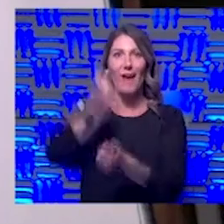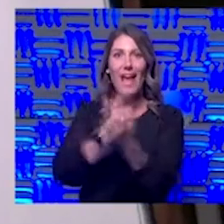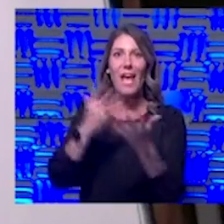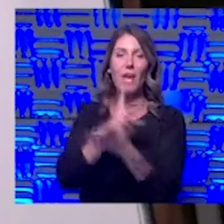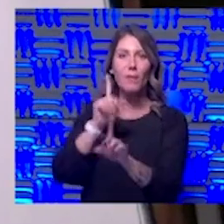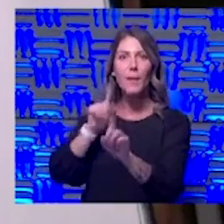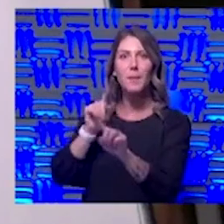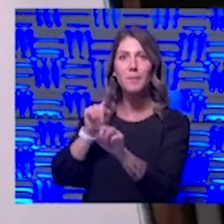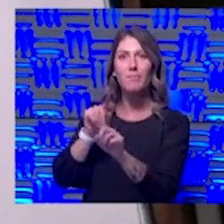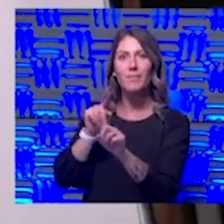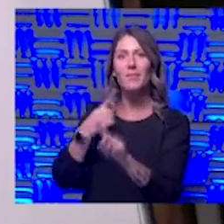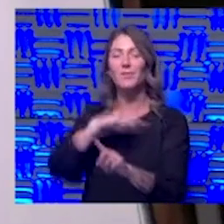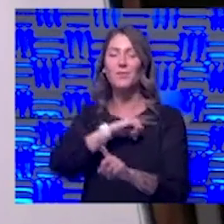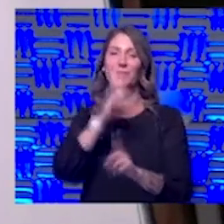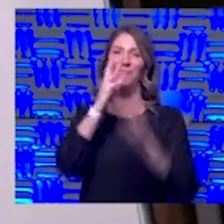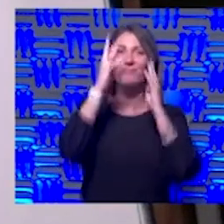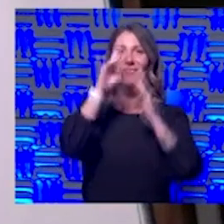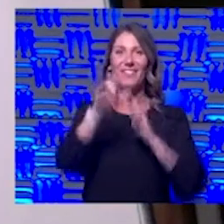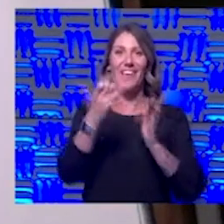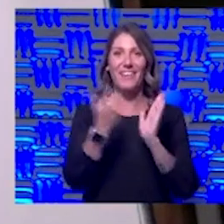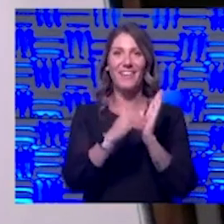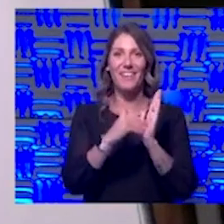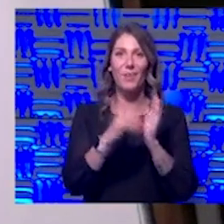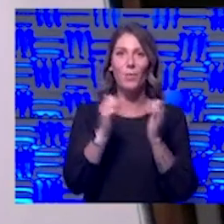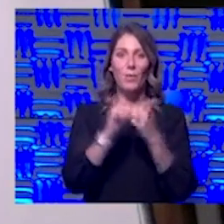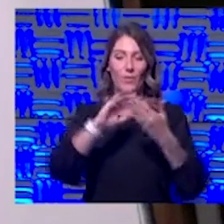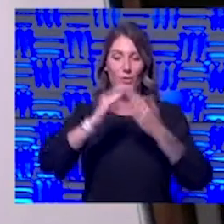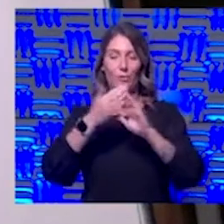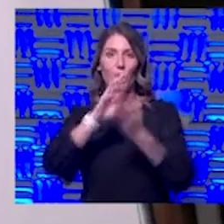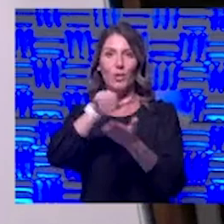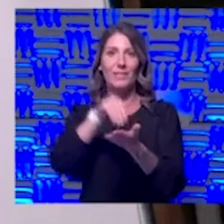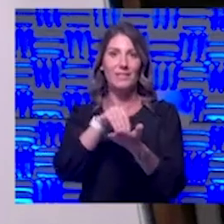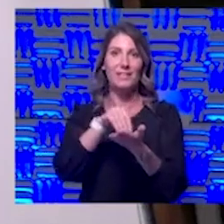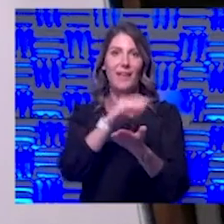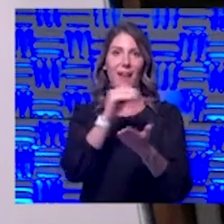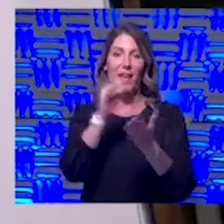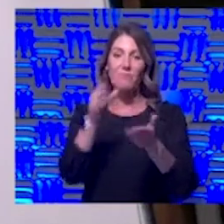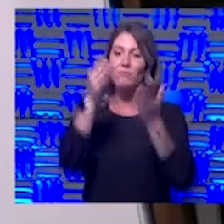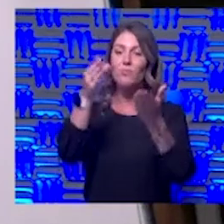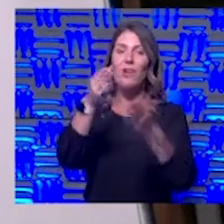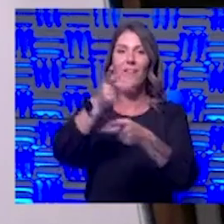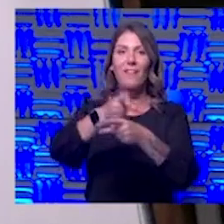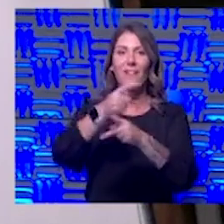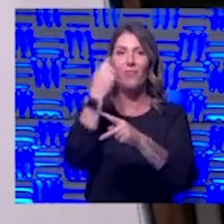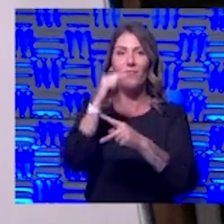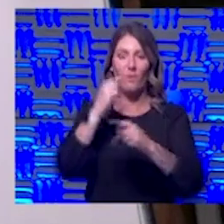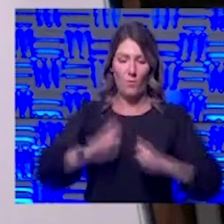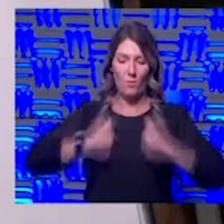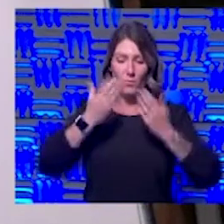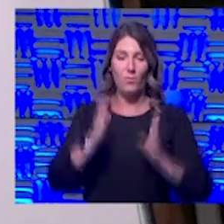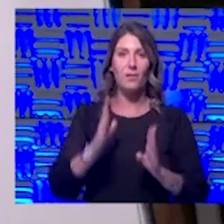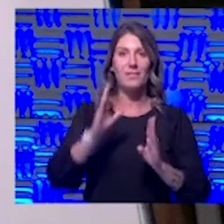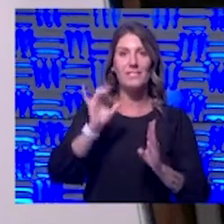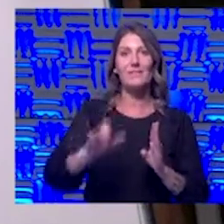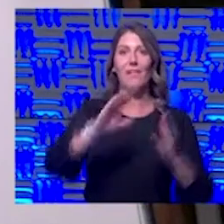trying to recreate a little bit of that in our community center and bring care to the residents of the village.